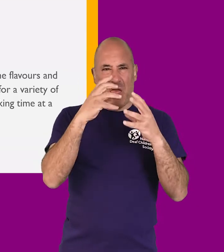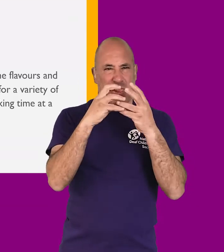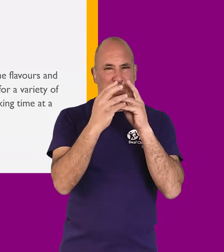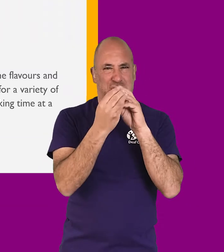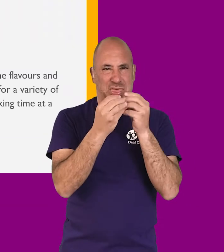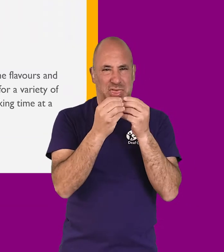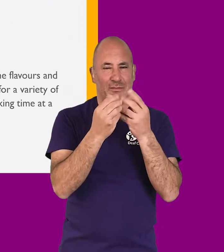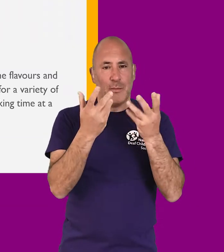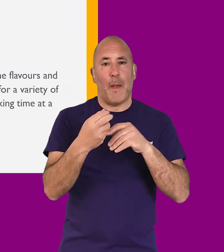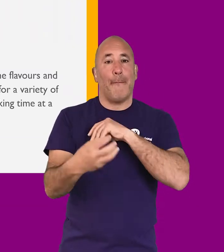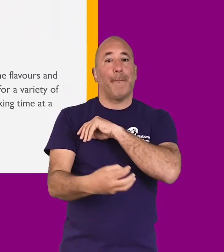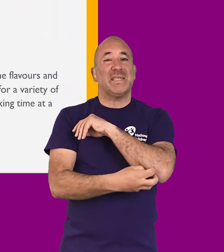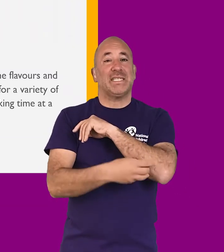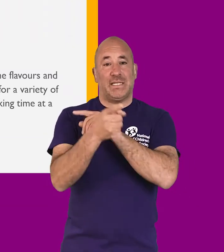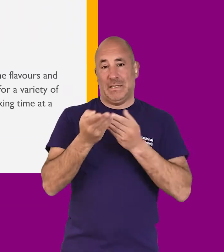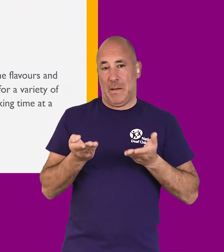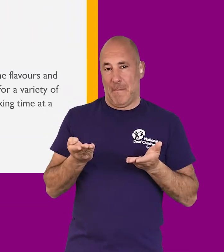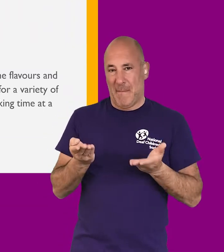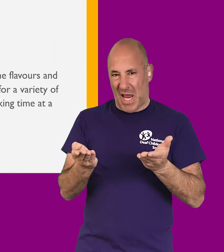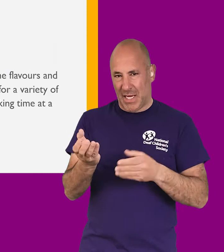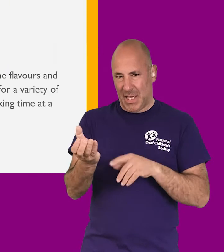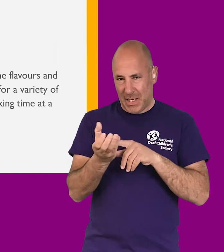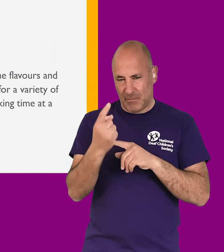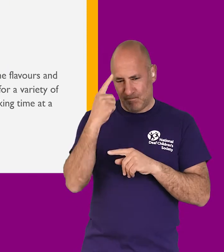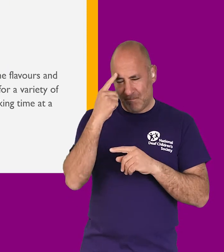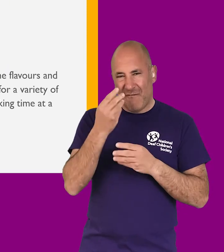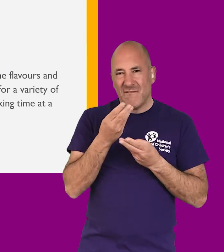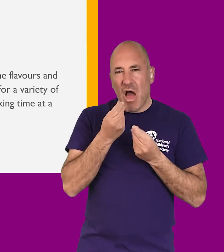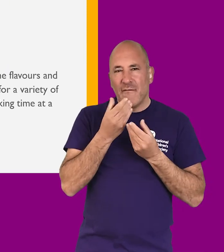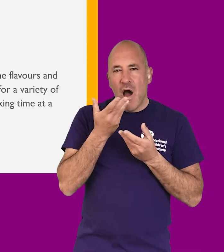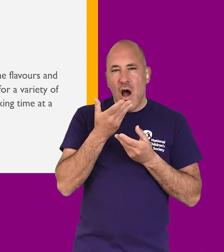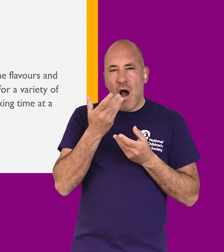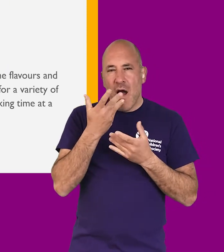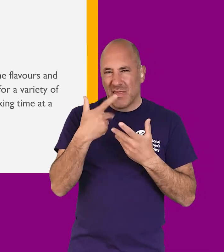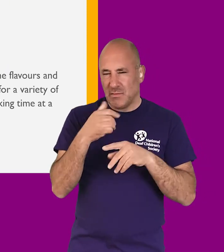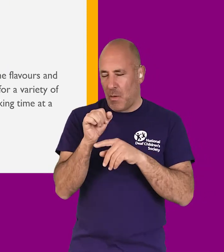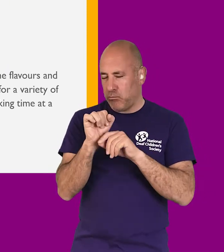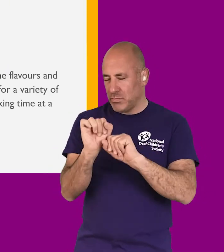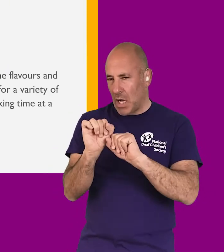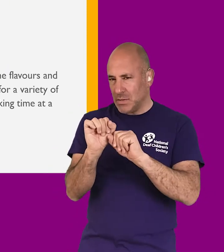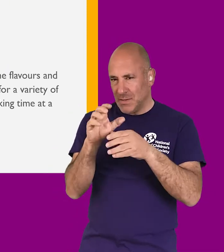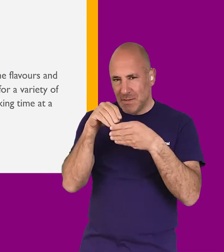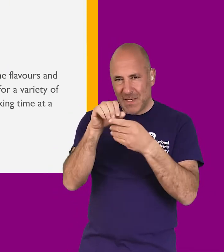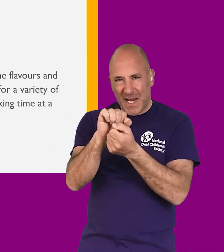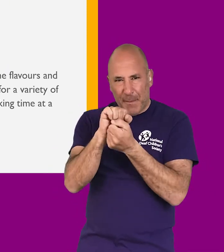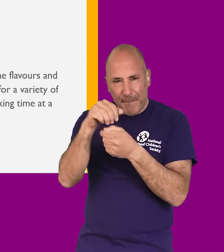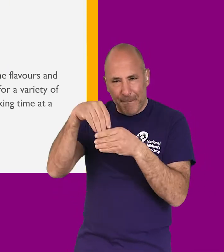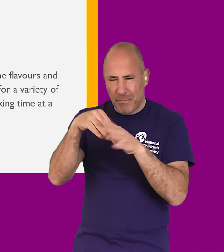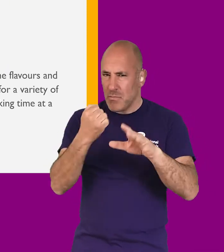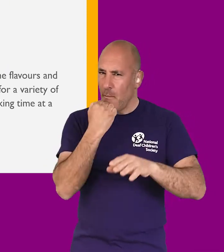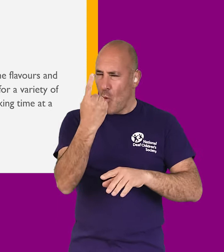heat. And when you're baking a biscuit, the protection of those flavors need to be considered.